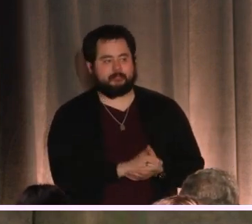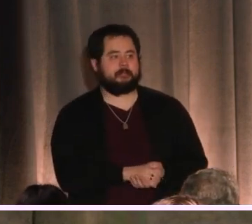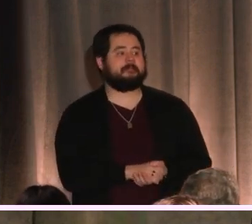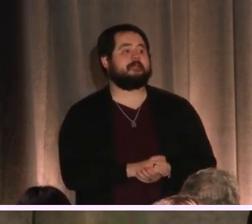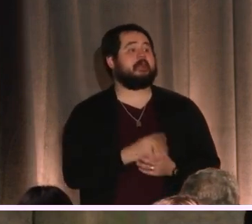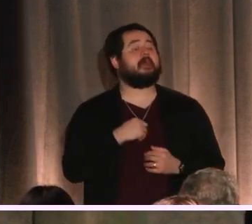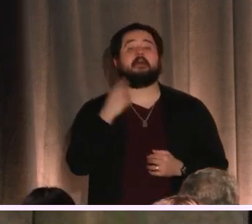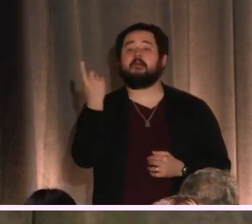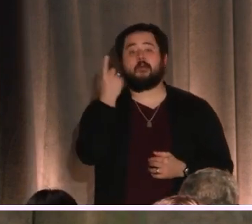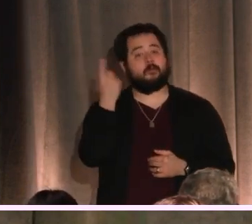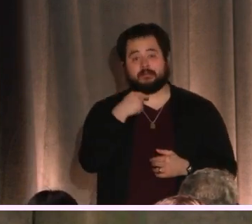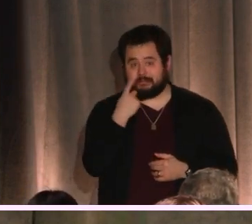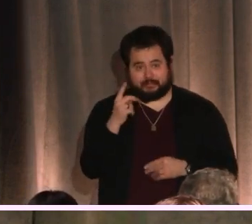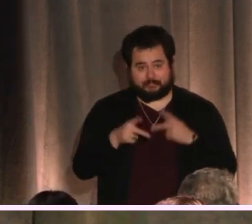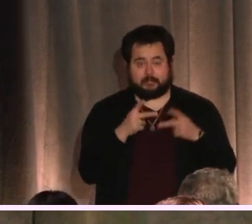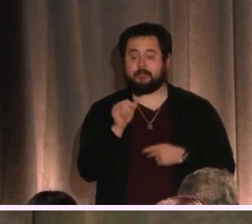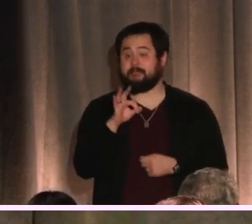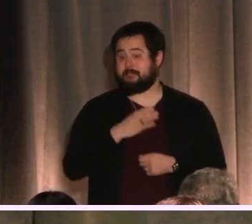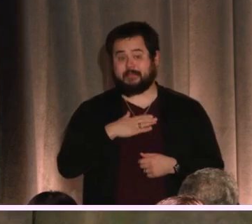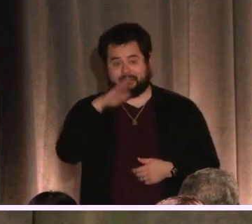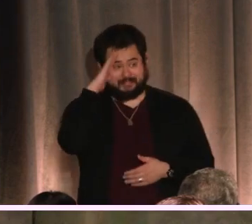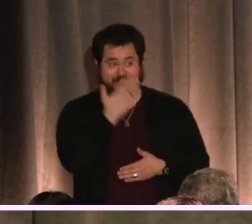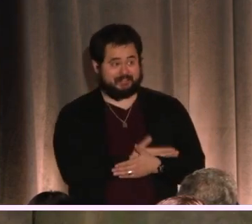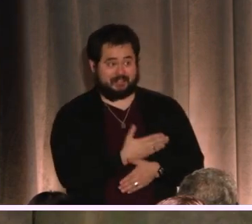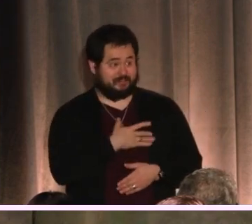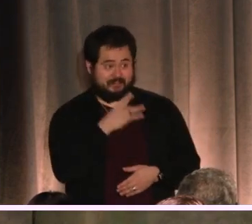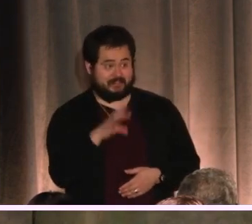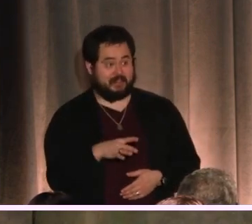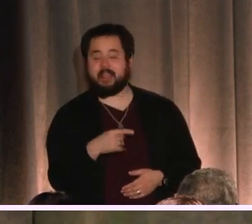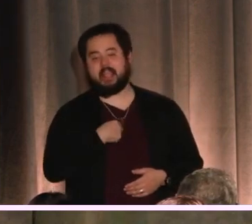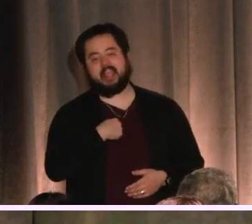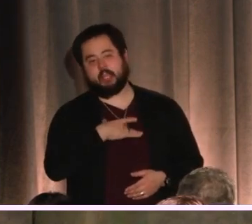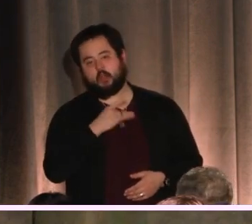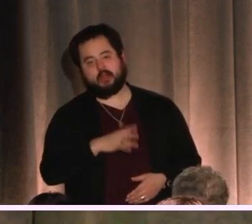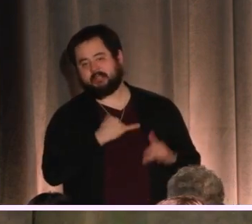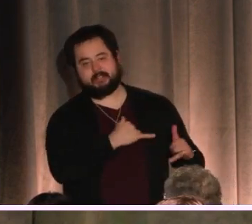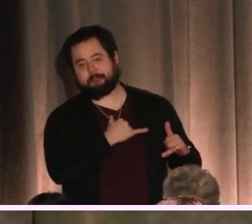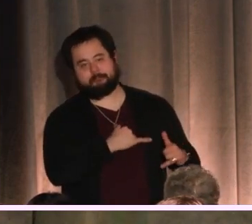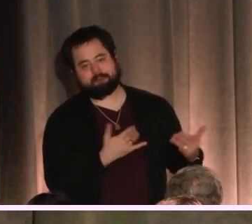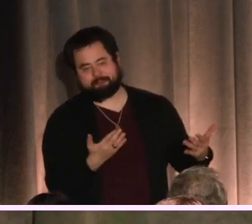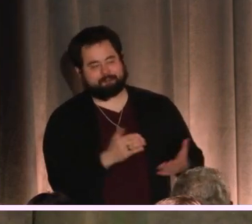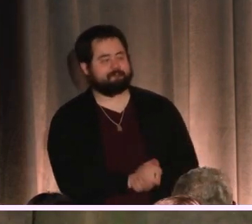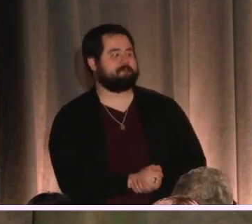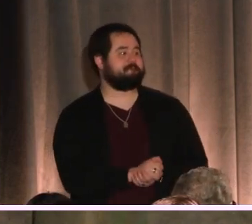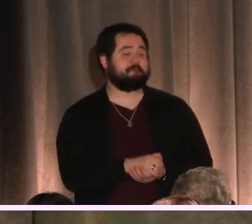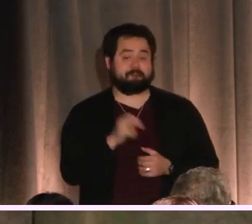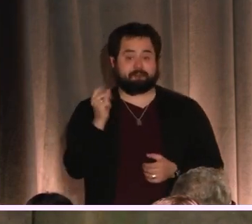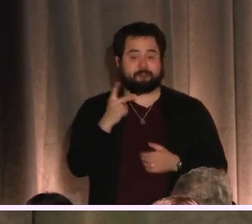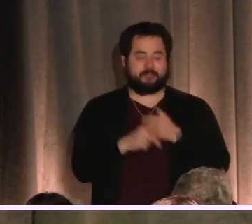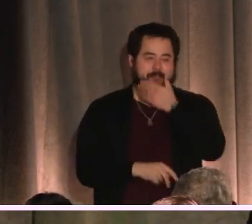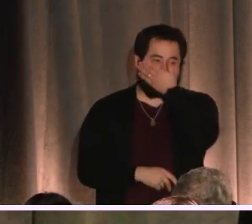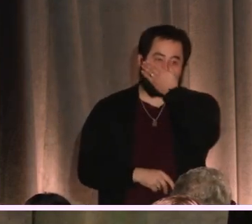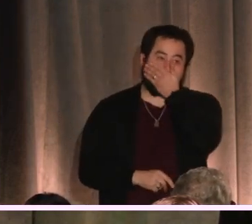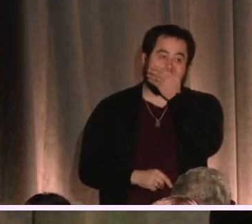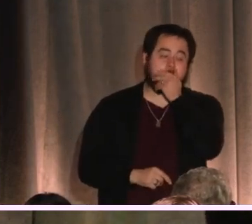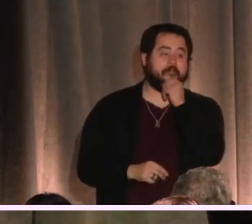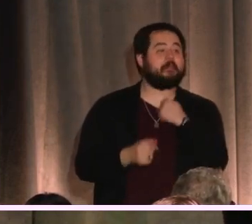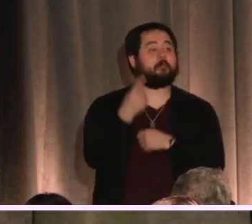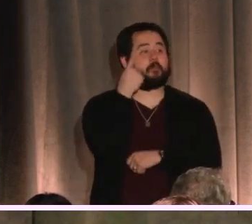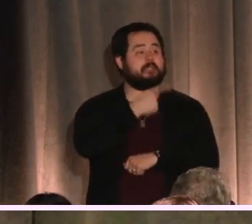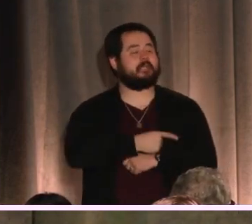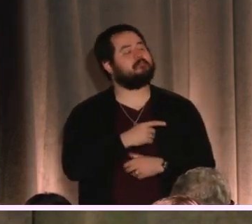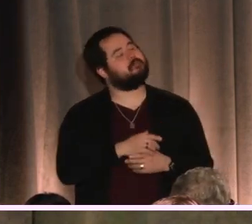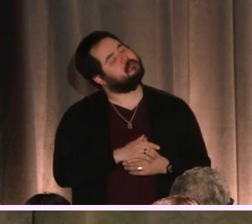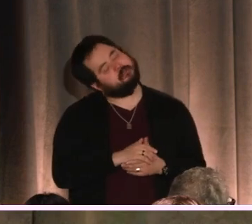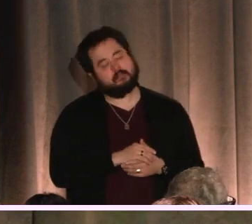always tell people, if my son doesn't like you, then I don't like you either. Okay? And one day